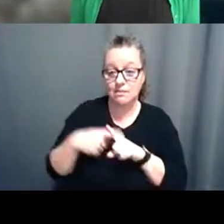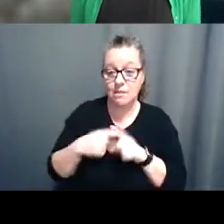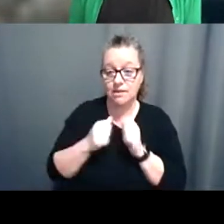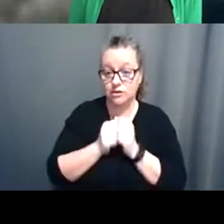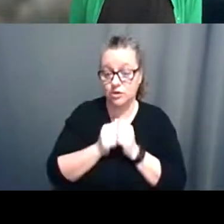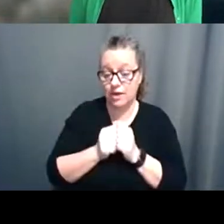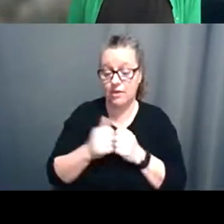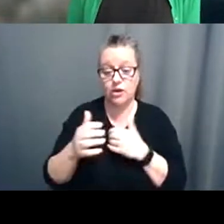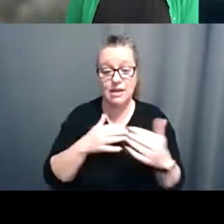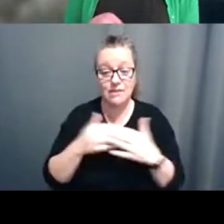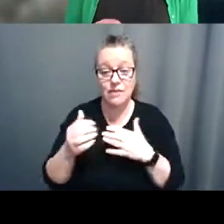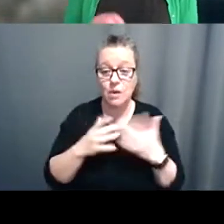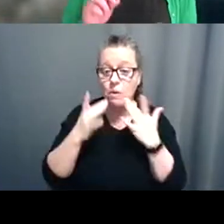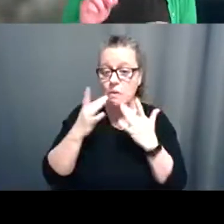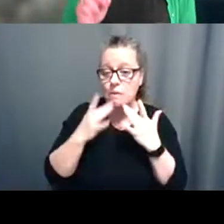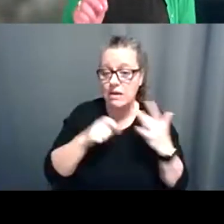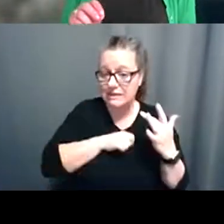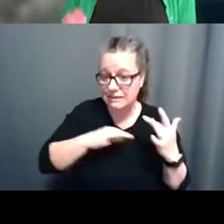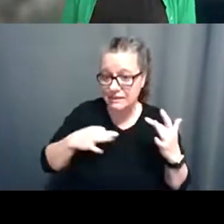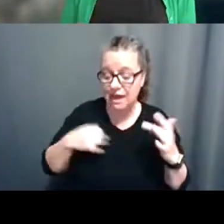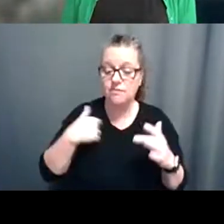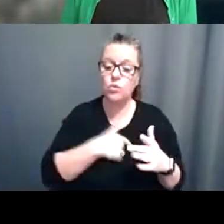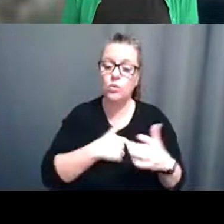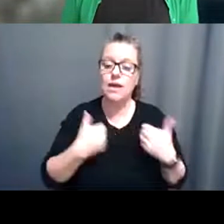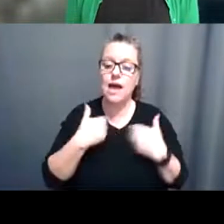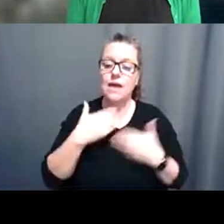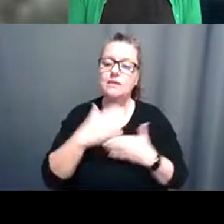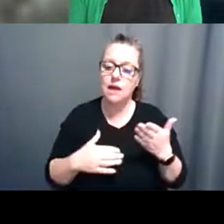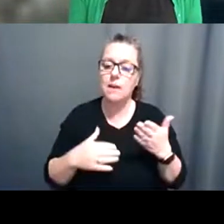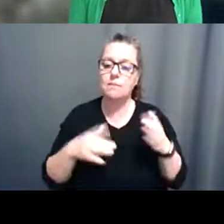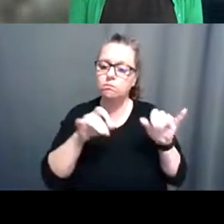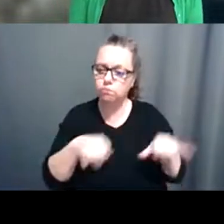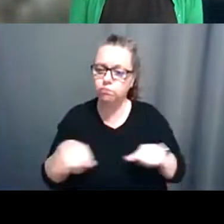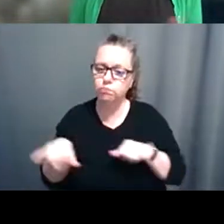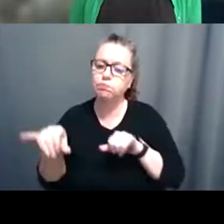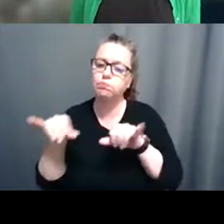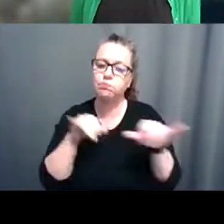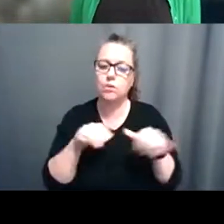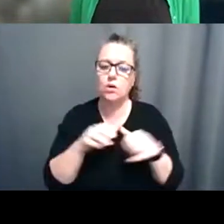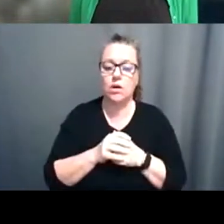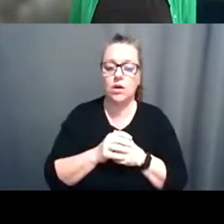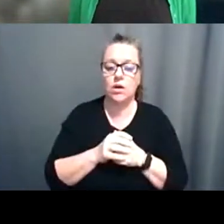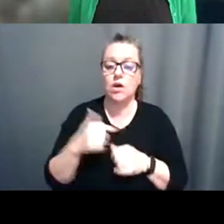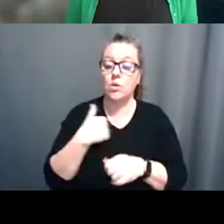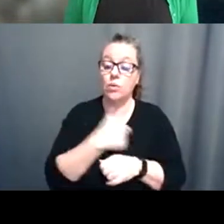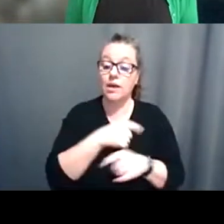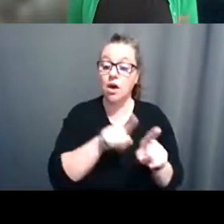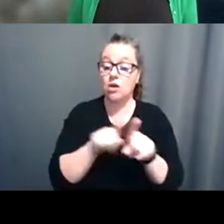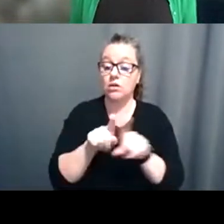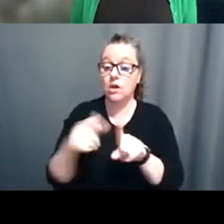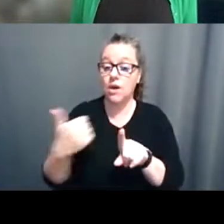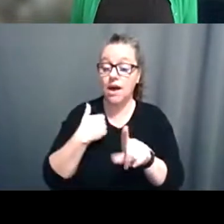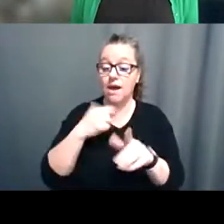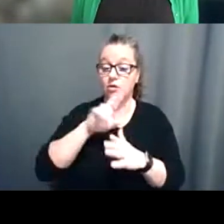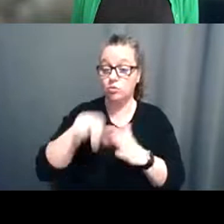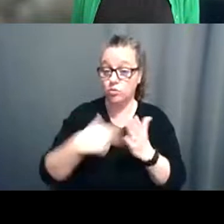though we were short-staffed, we had some degree of continuity. We also had role clarity. Roles